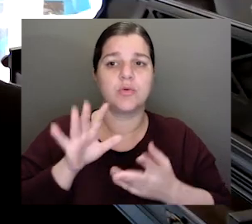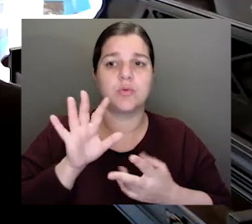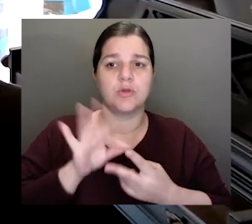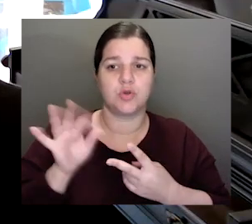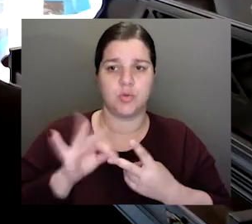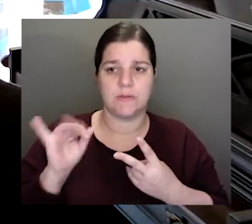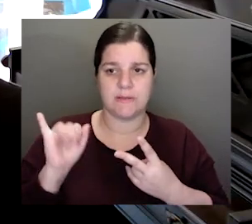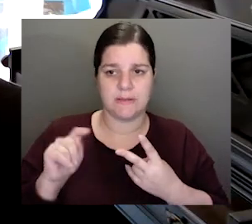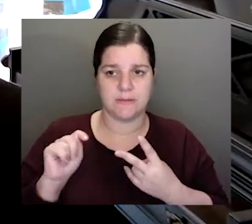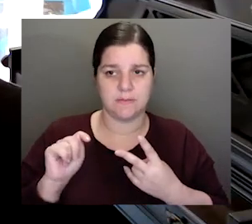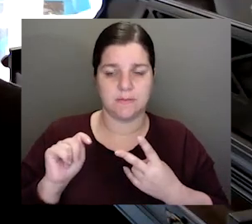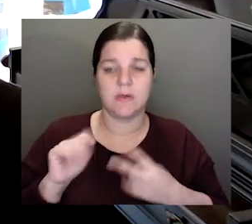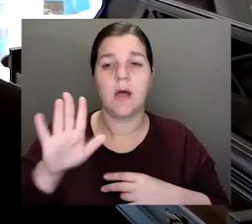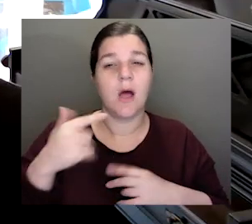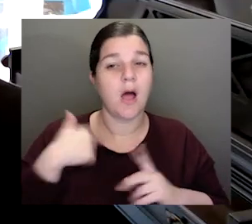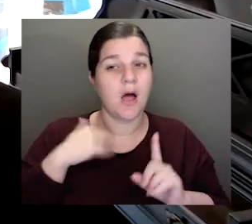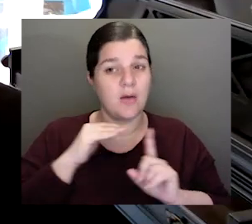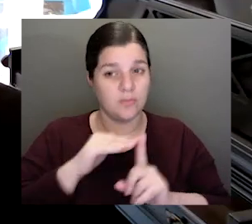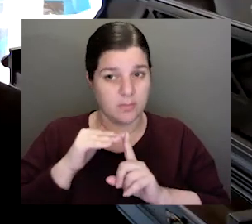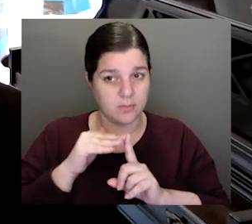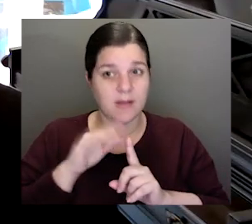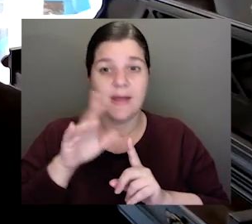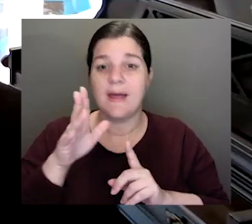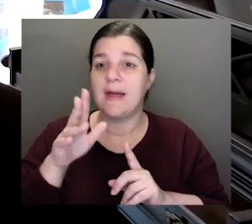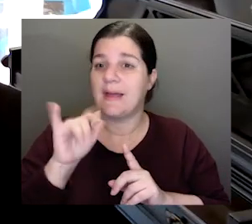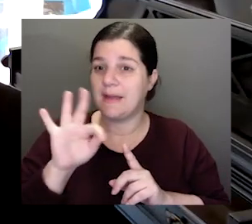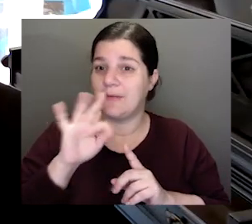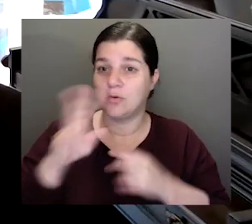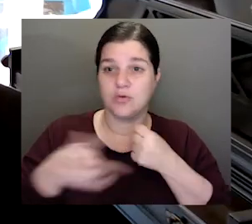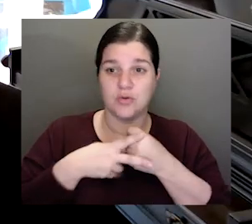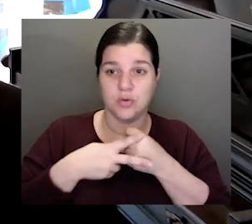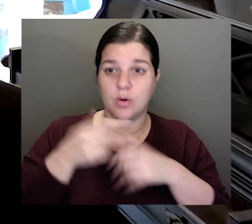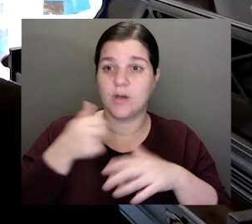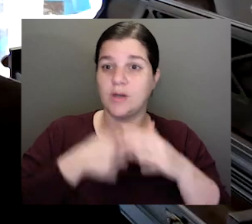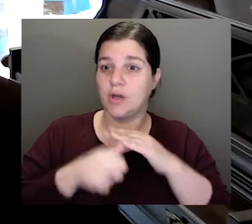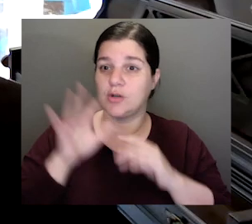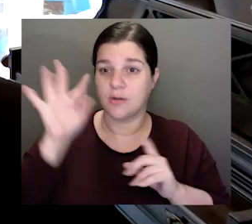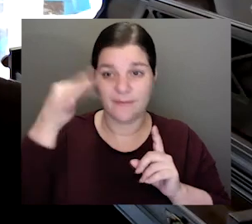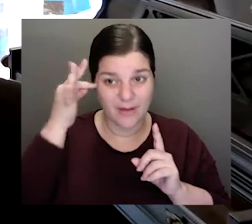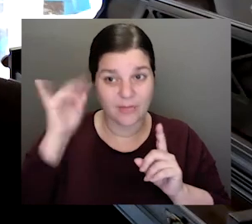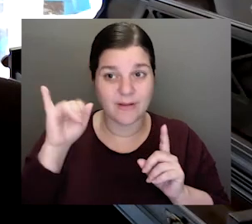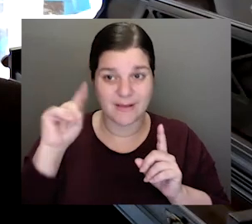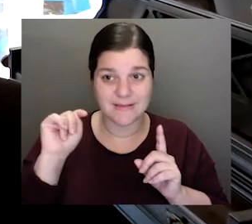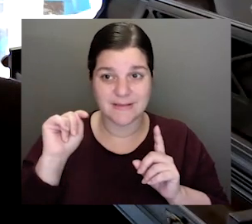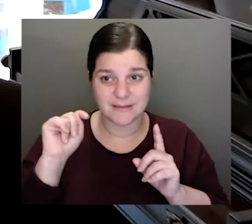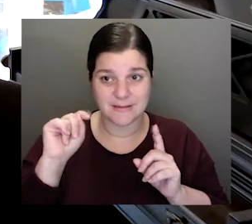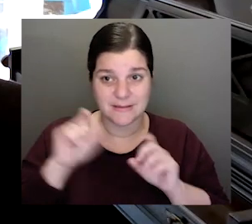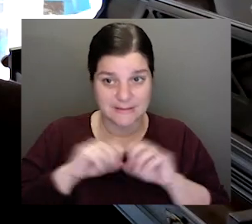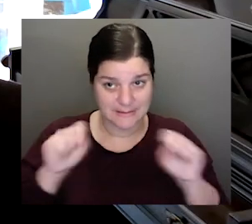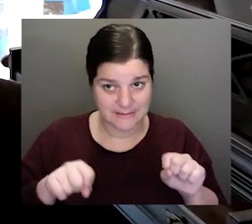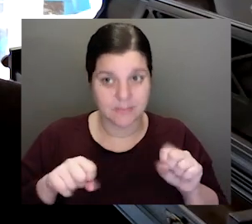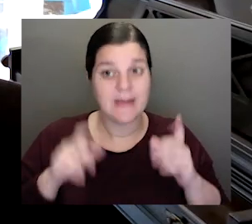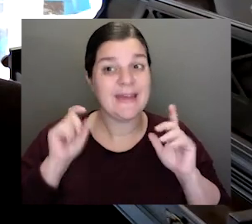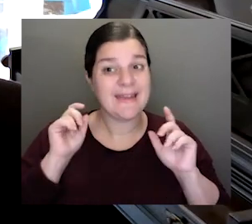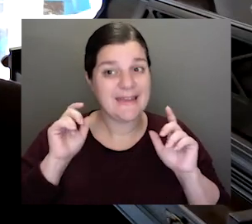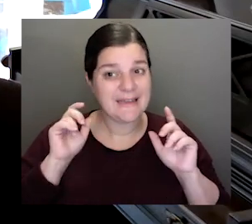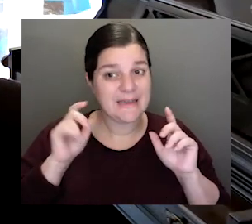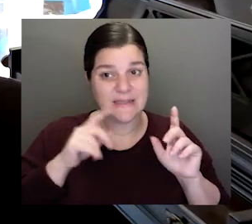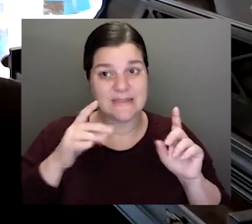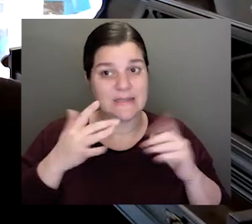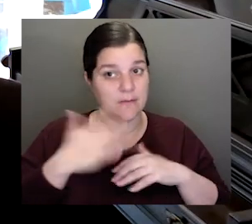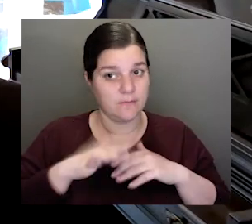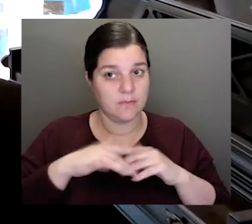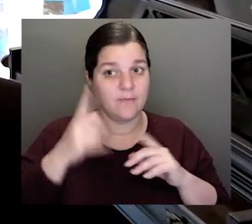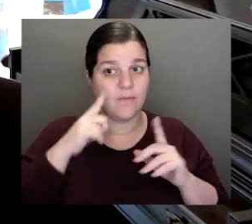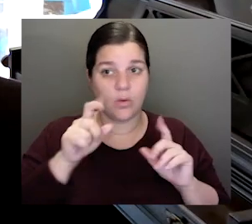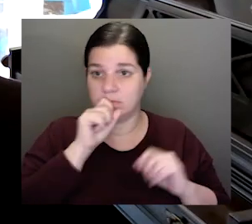people, though, that anything stored in a federal IT system could be eligible for disclosure